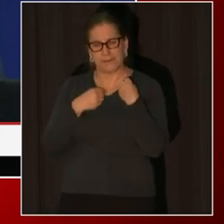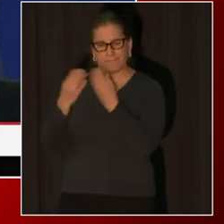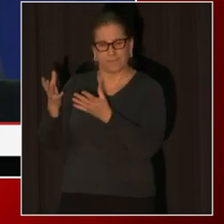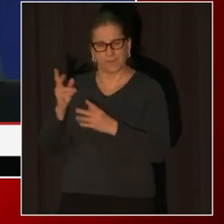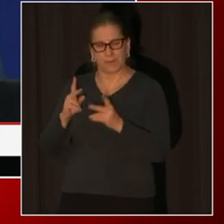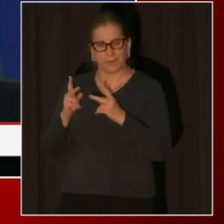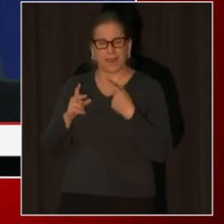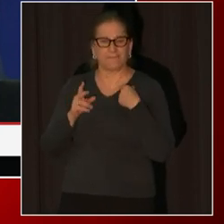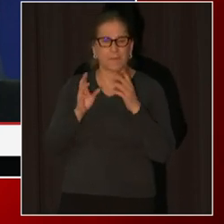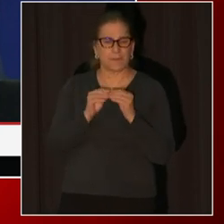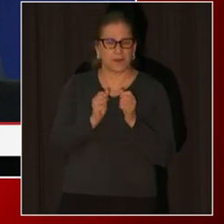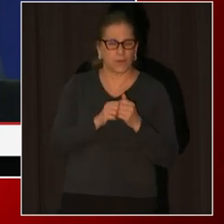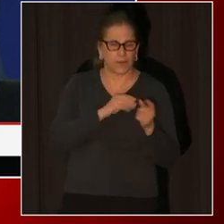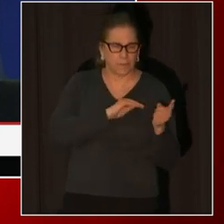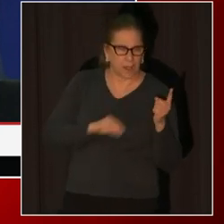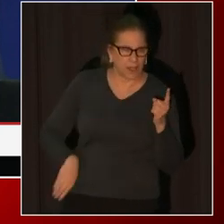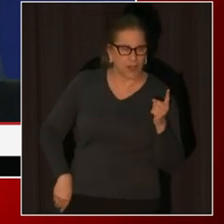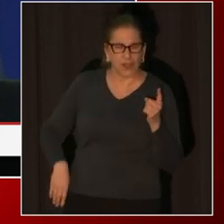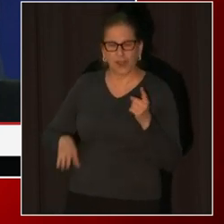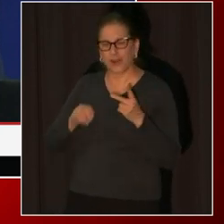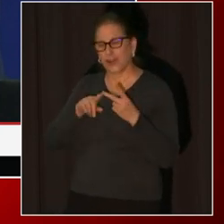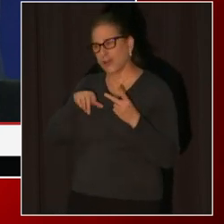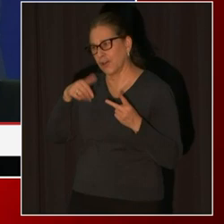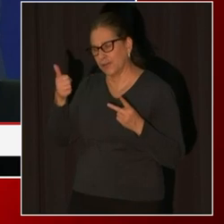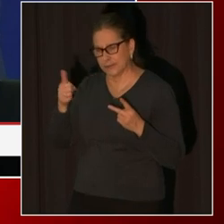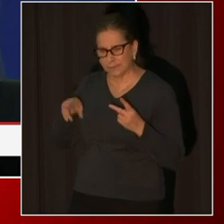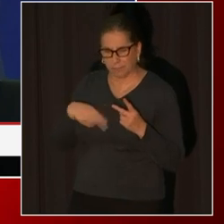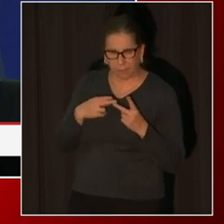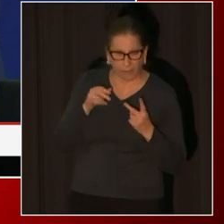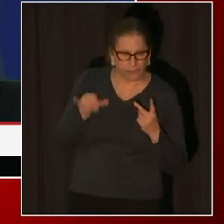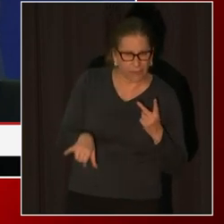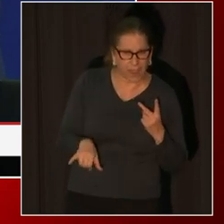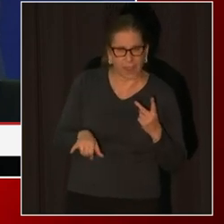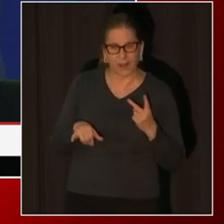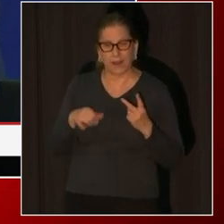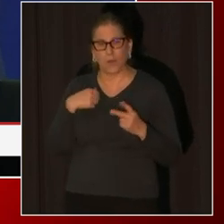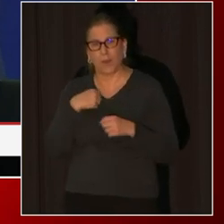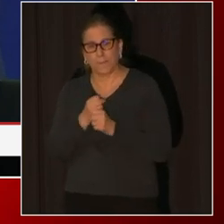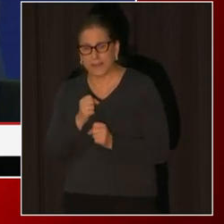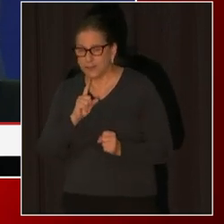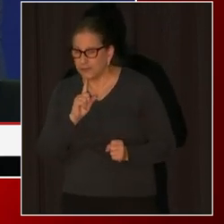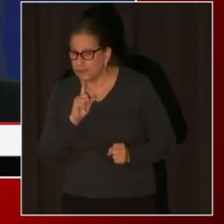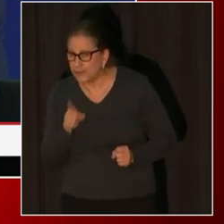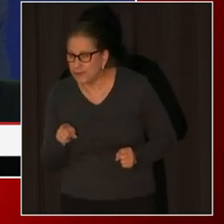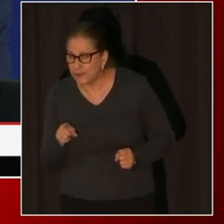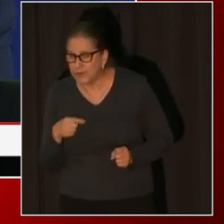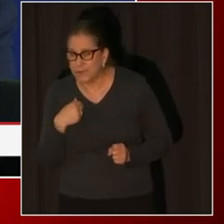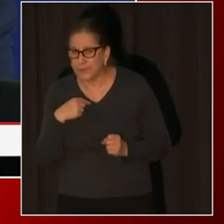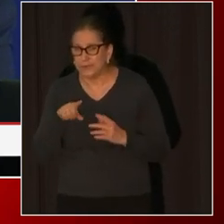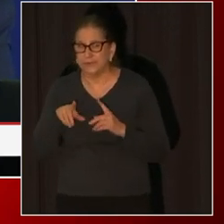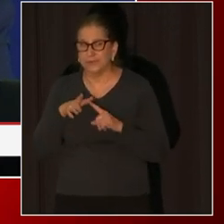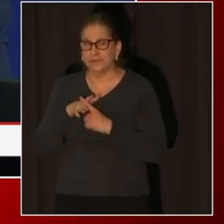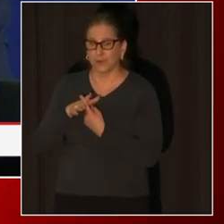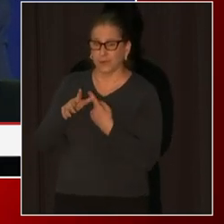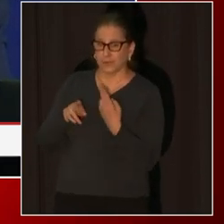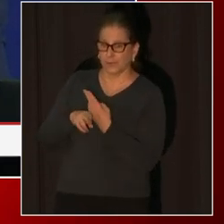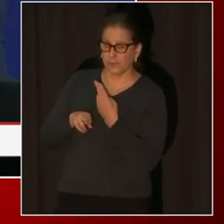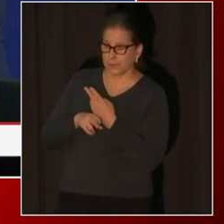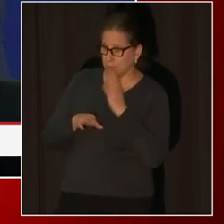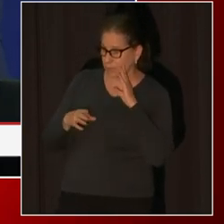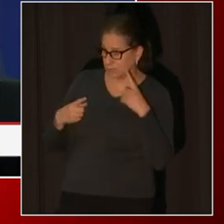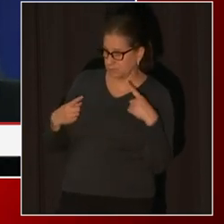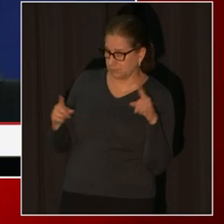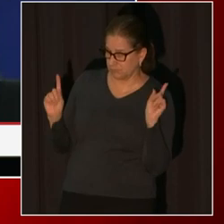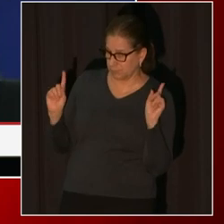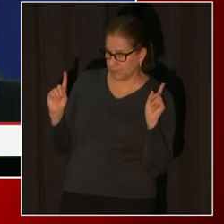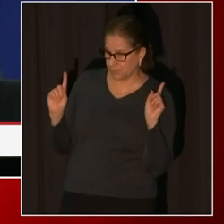issue. Again, we want to make sure when you turn it on that it works. And if it doesn't get to the point immediately, as long as the revenue keeps